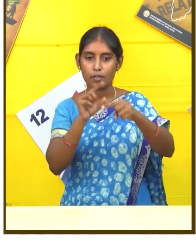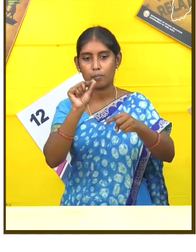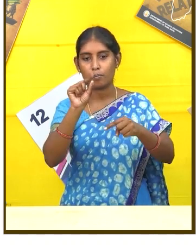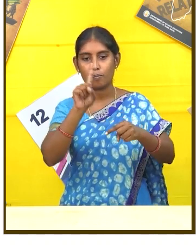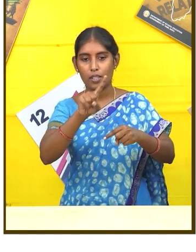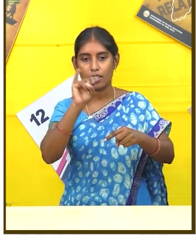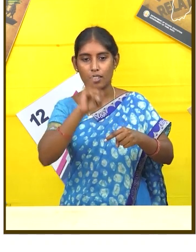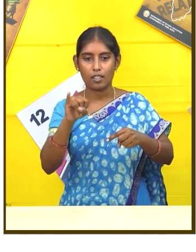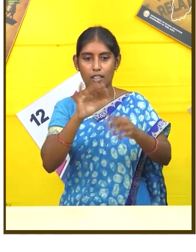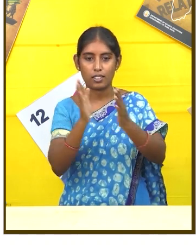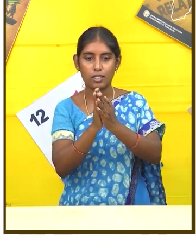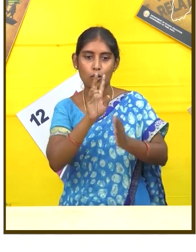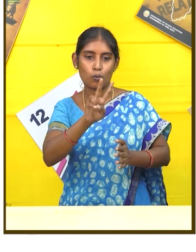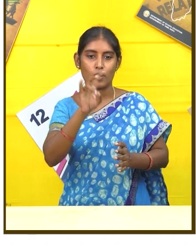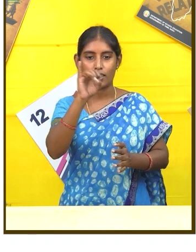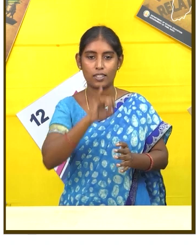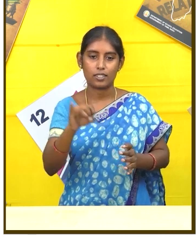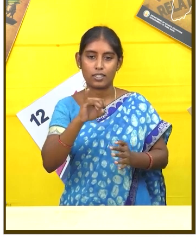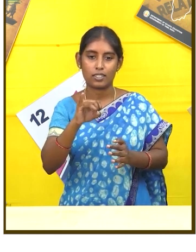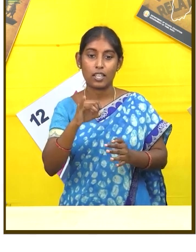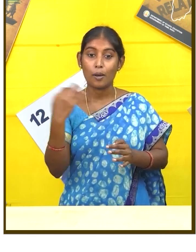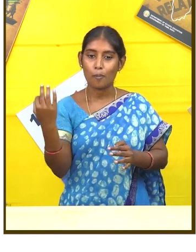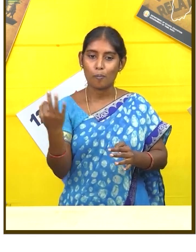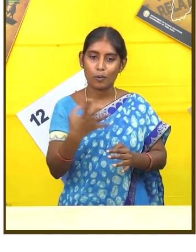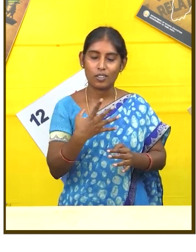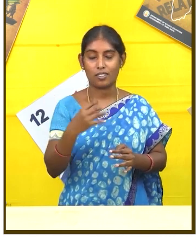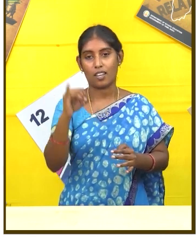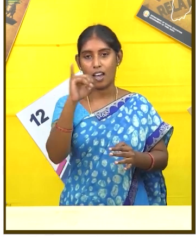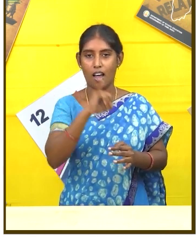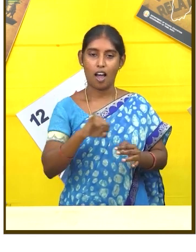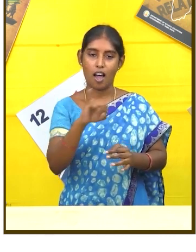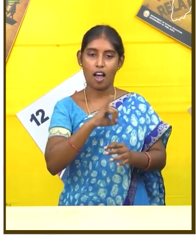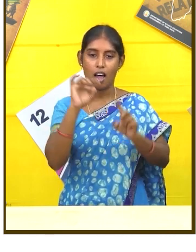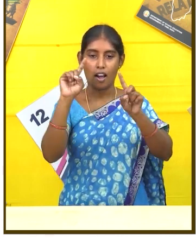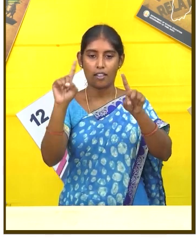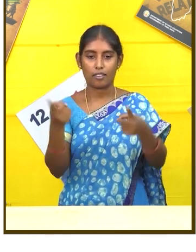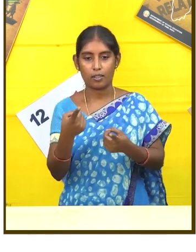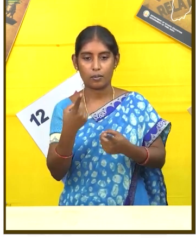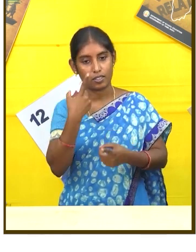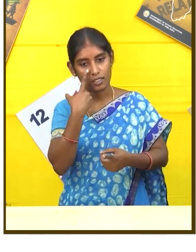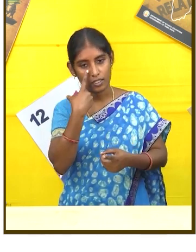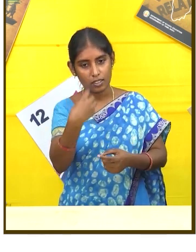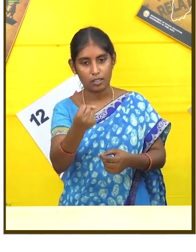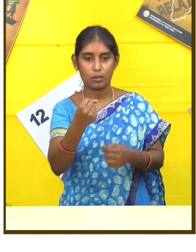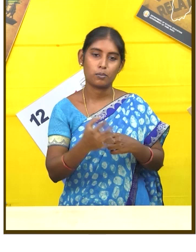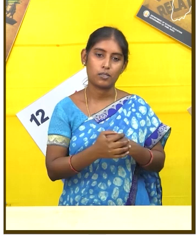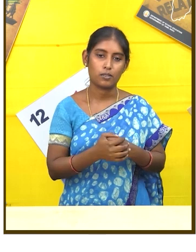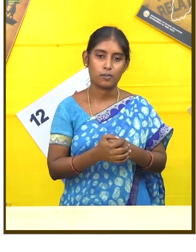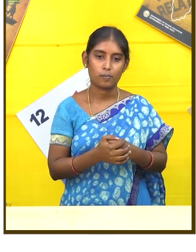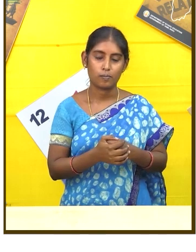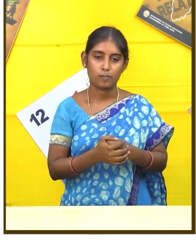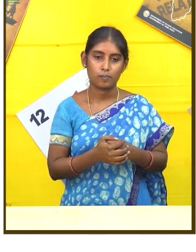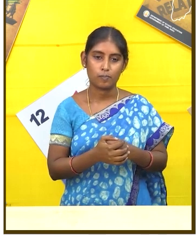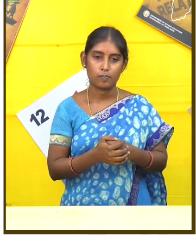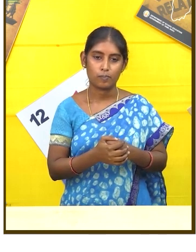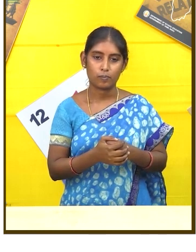a new equation contains the 2 variables x and z. So give a new name, that is already 5